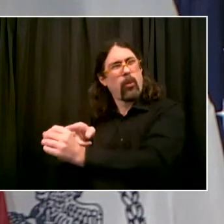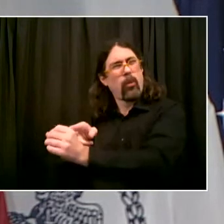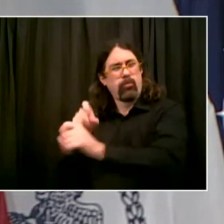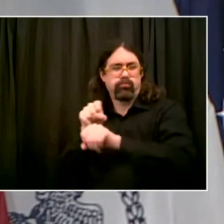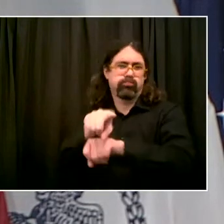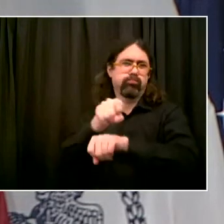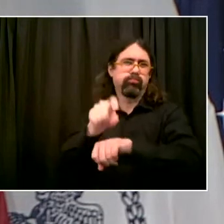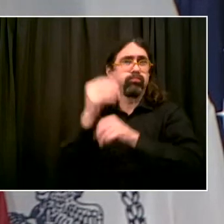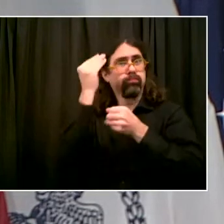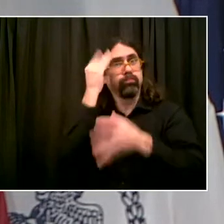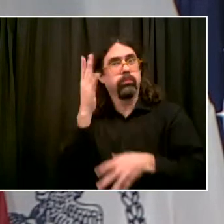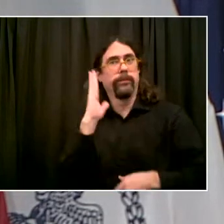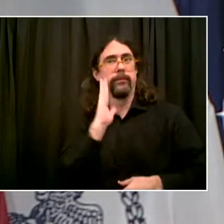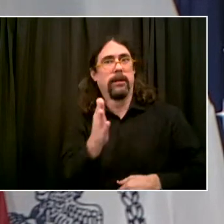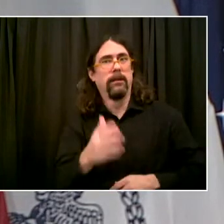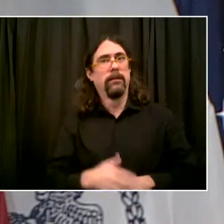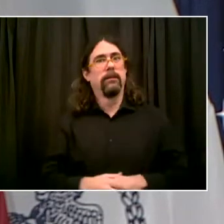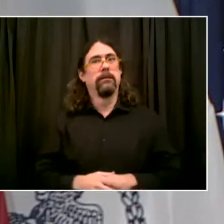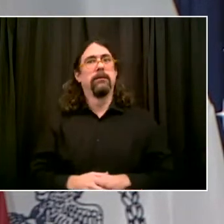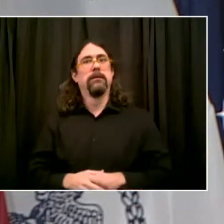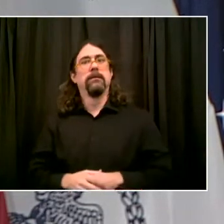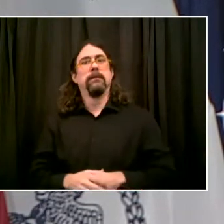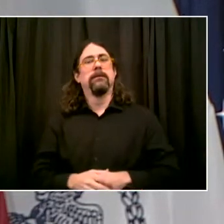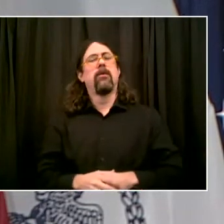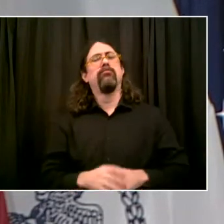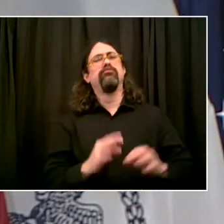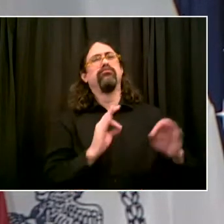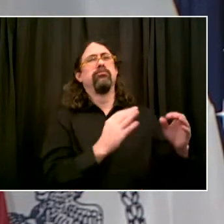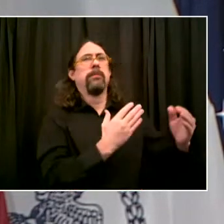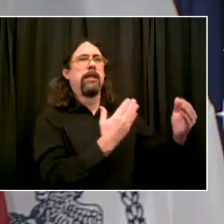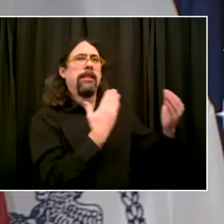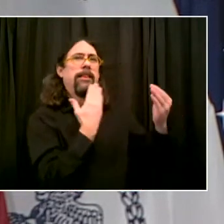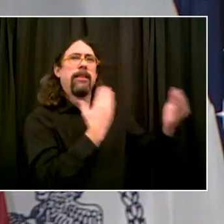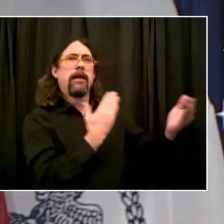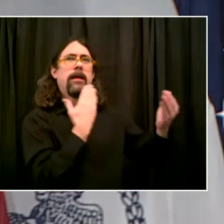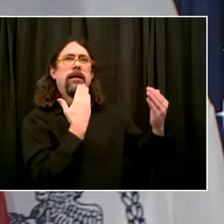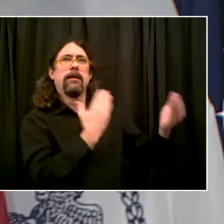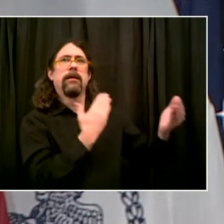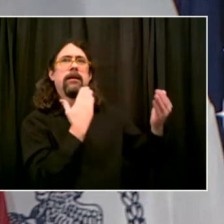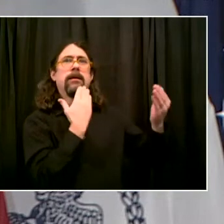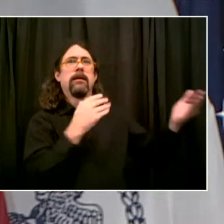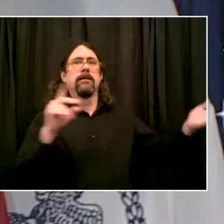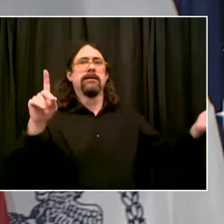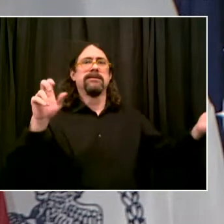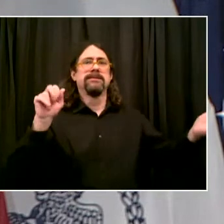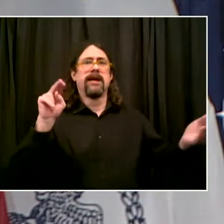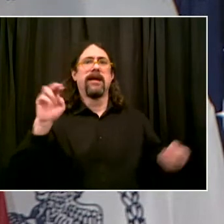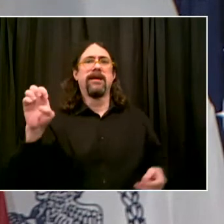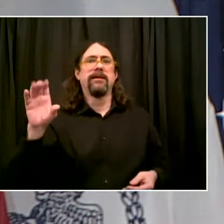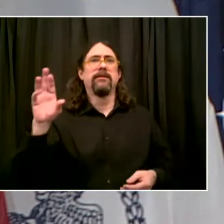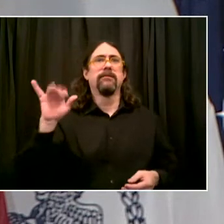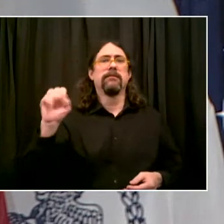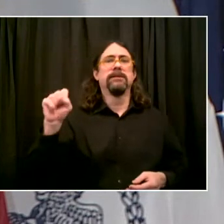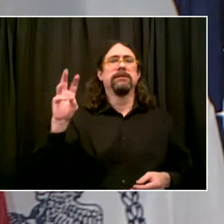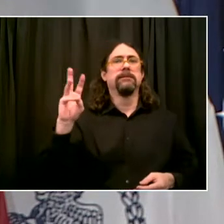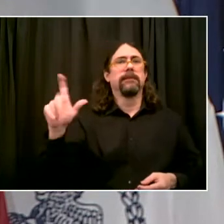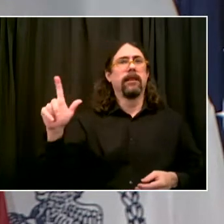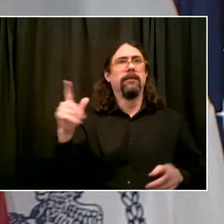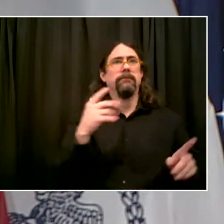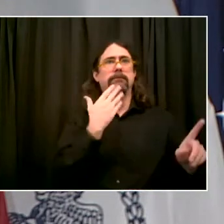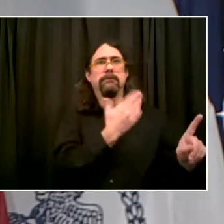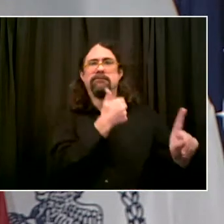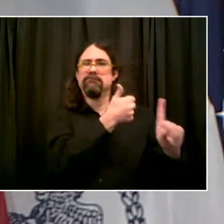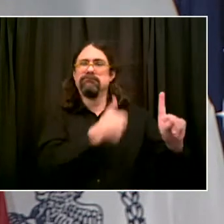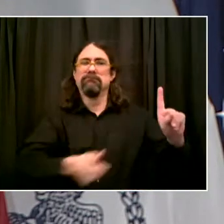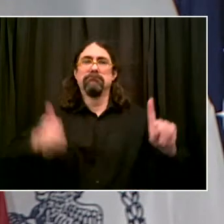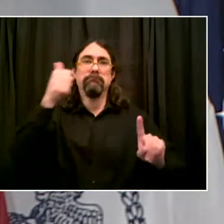here as our Emergency Management Commissioner, helping us to handle this big storm. And she's done an amazing job over the